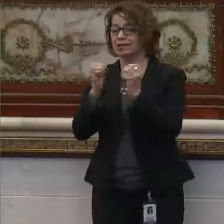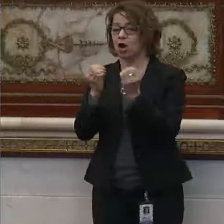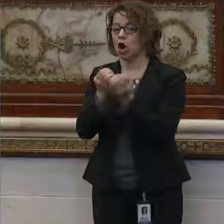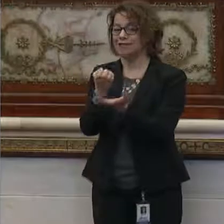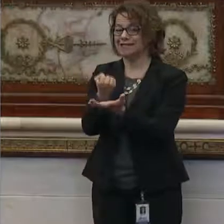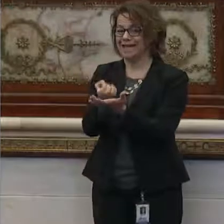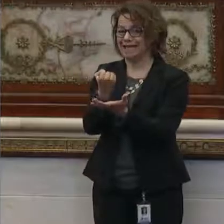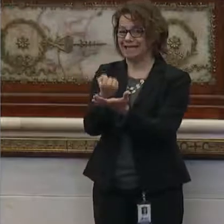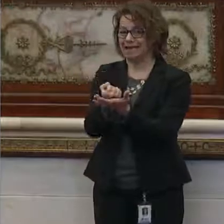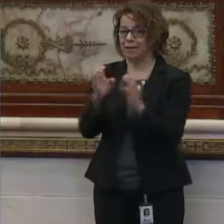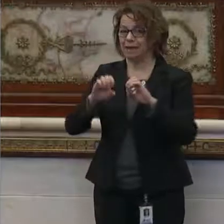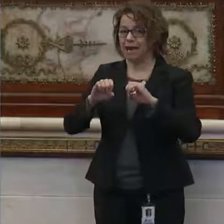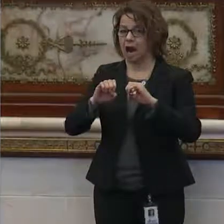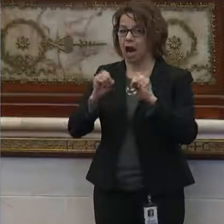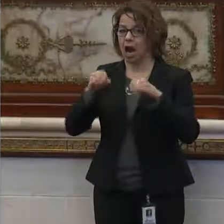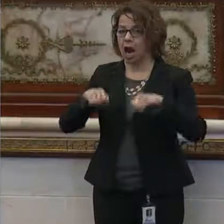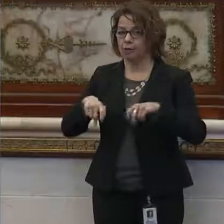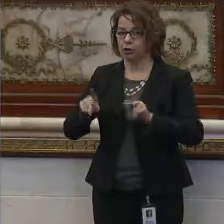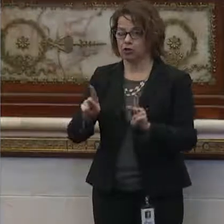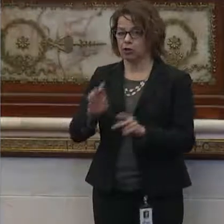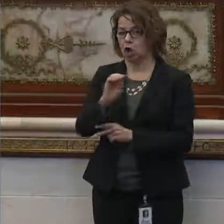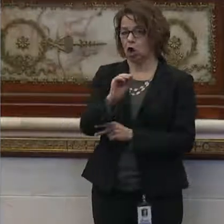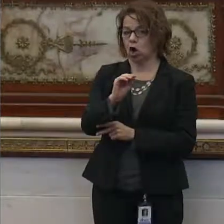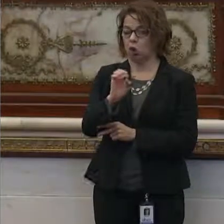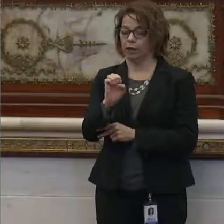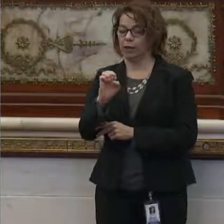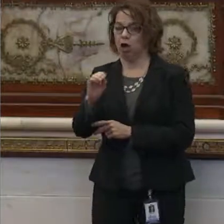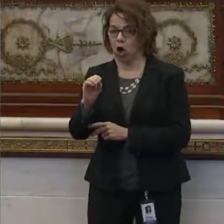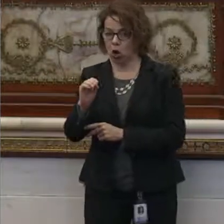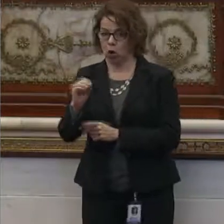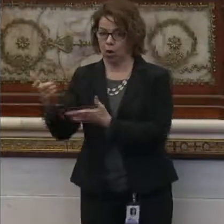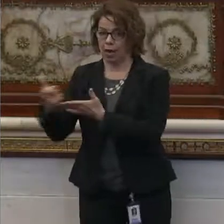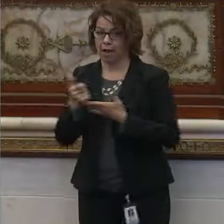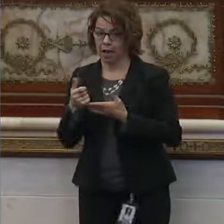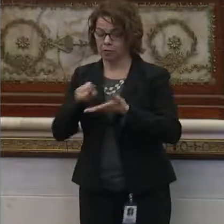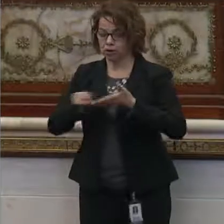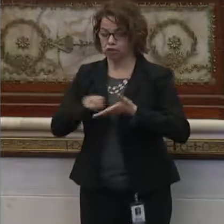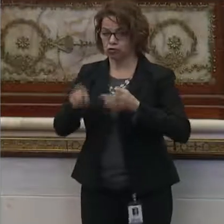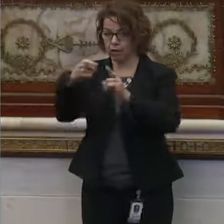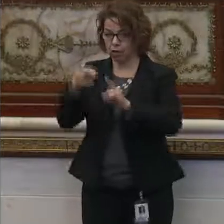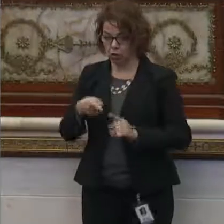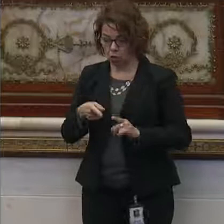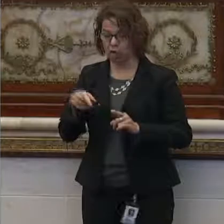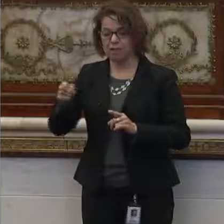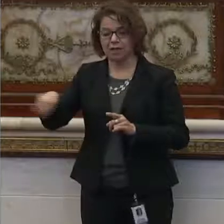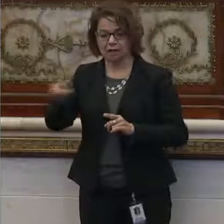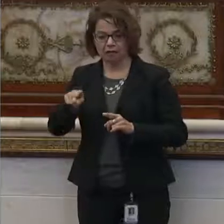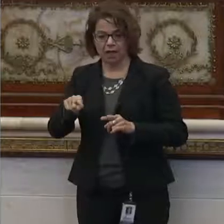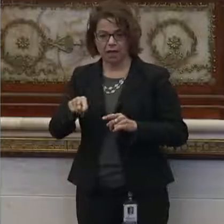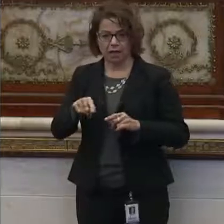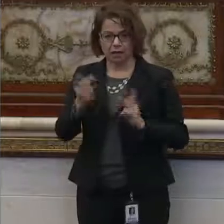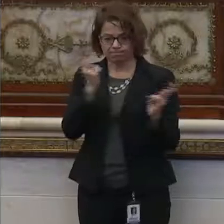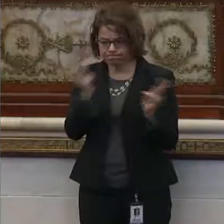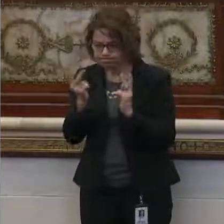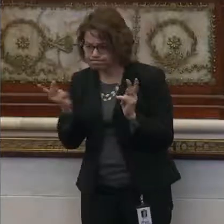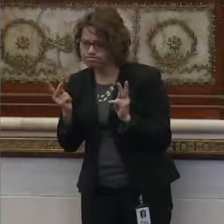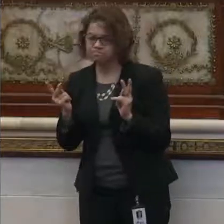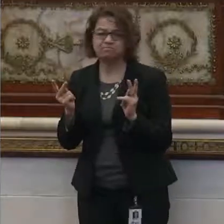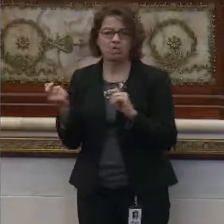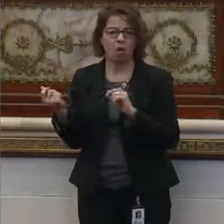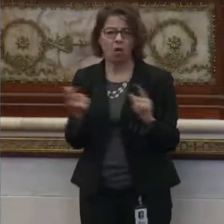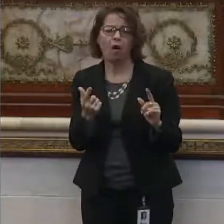Opportunity, OEO, helps to set those goals for us. So my understanding is that they do a scan of, sort